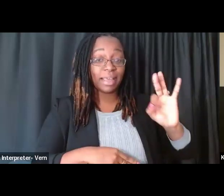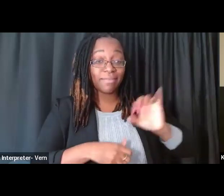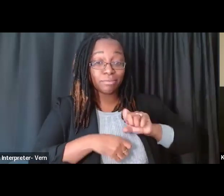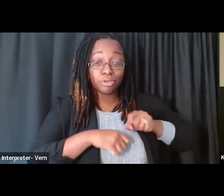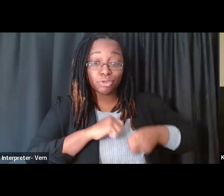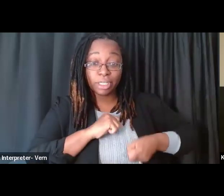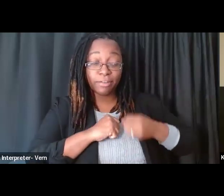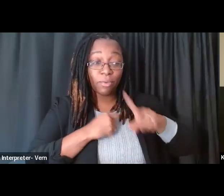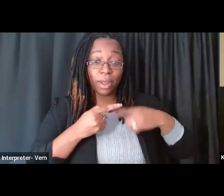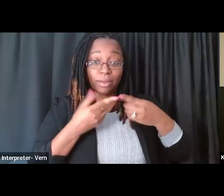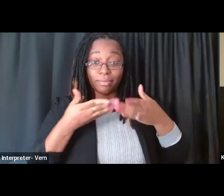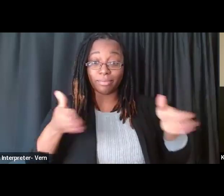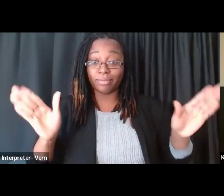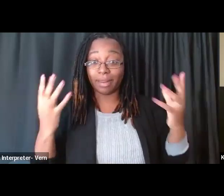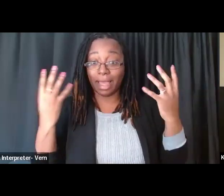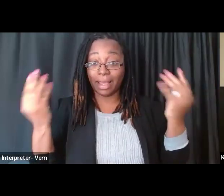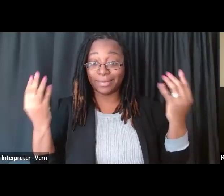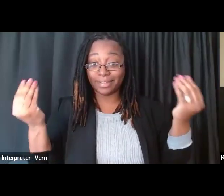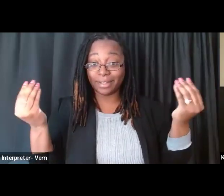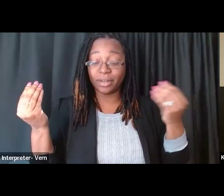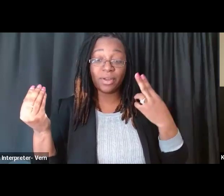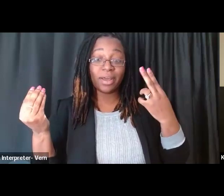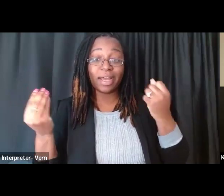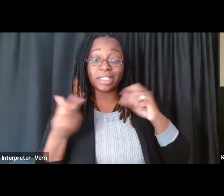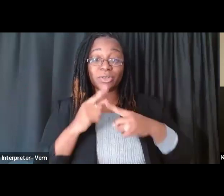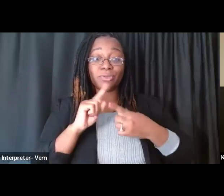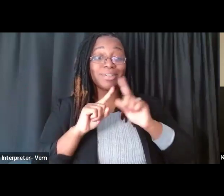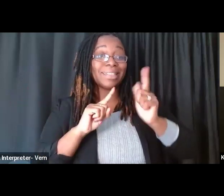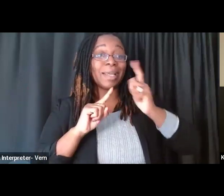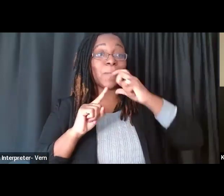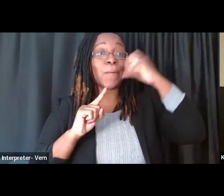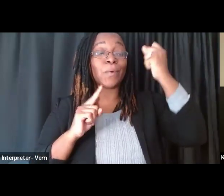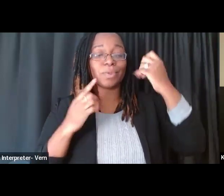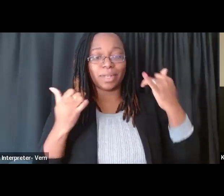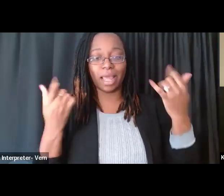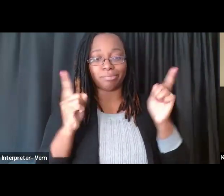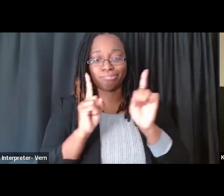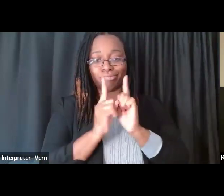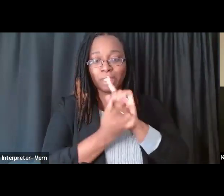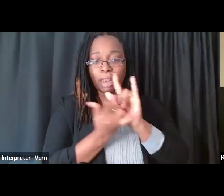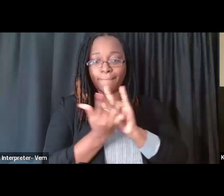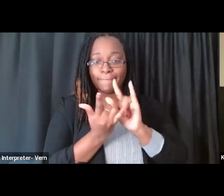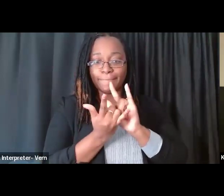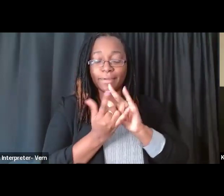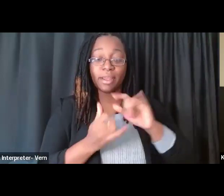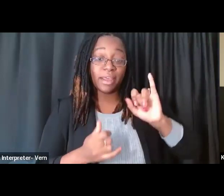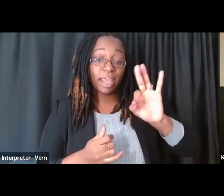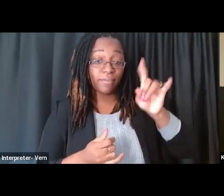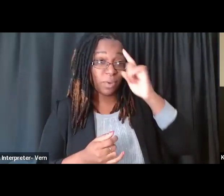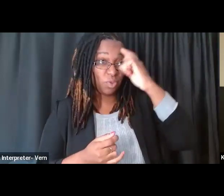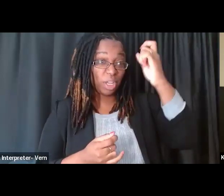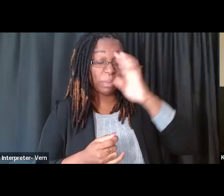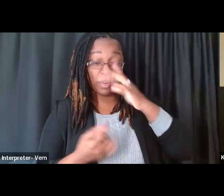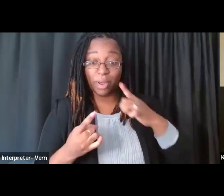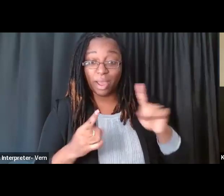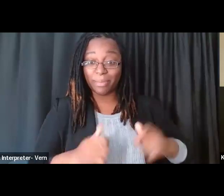space? What about high school friends who find love later in life? If you've dreamed of it happening in life, yeah, people are